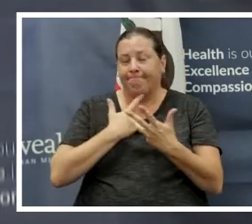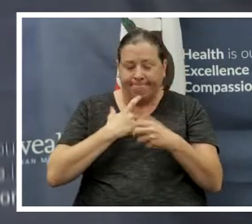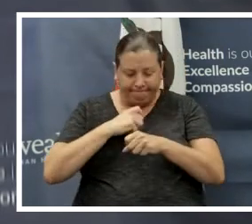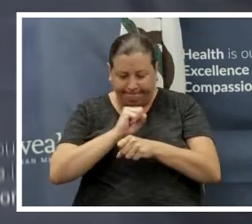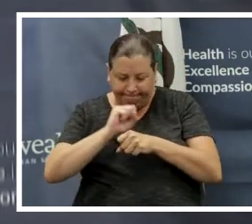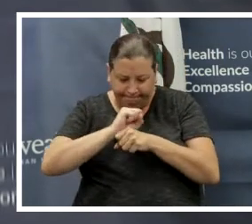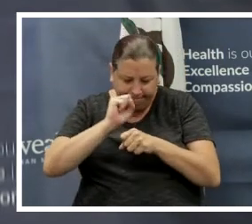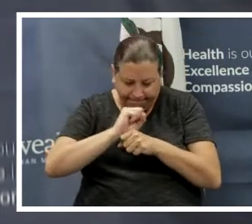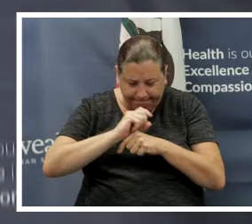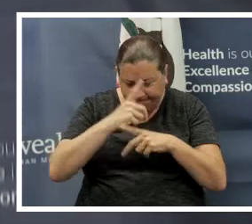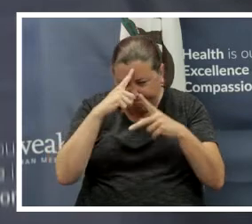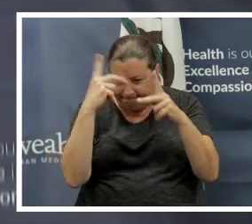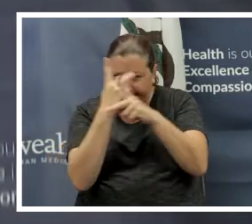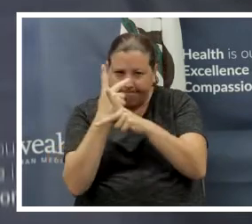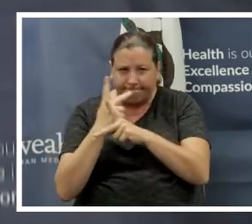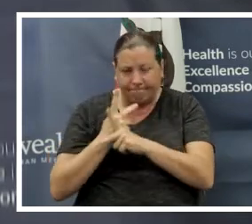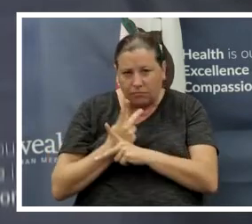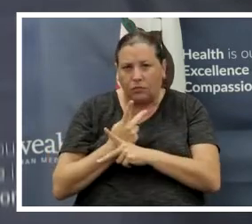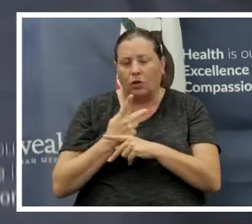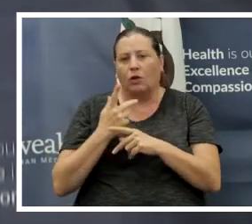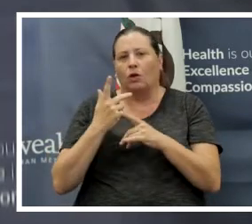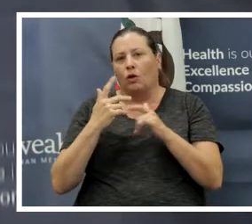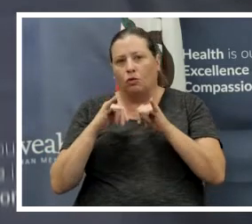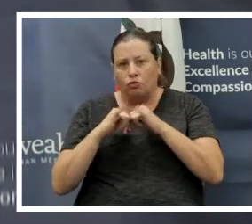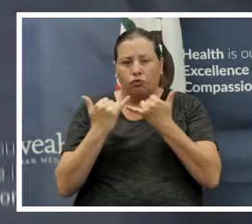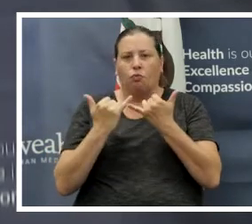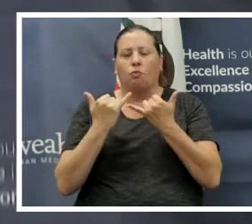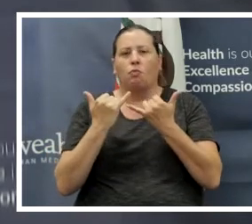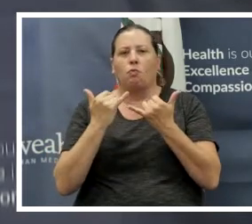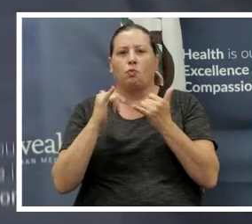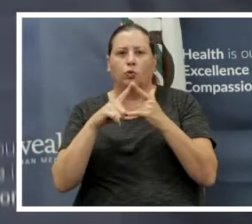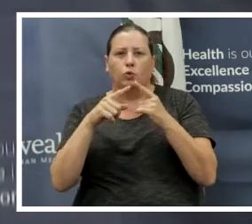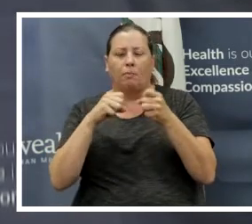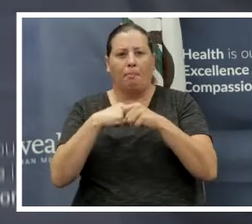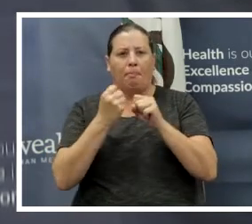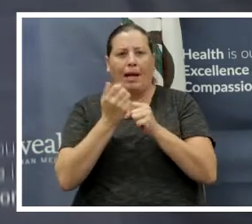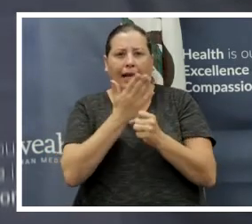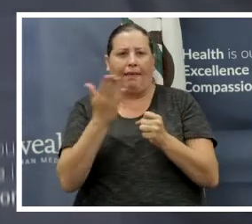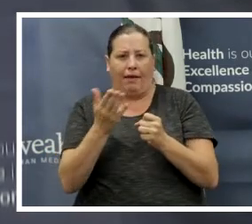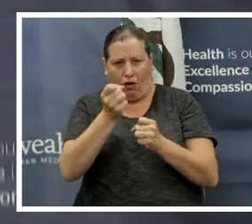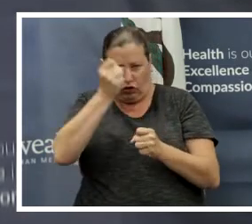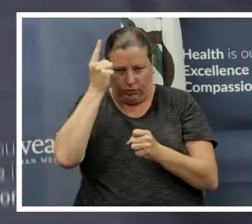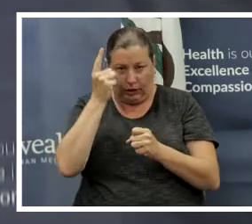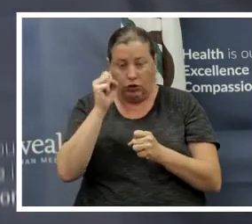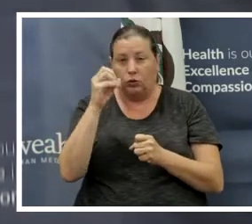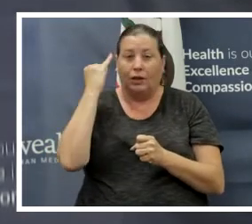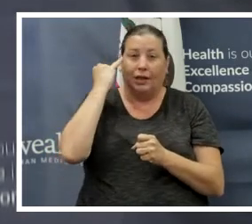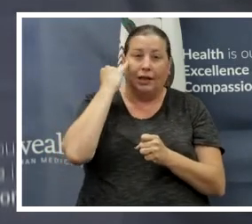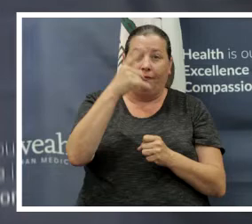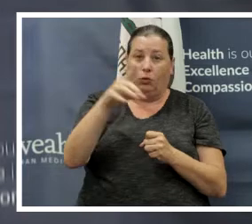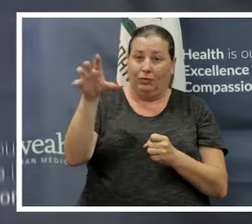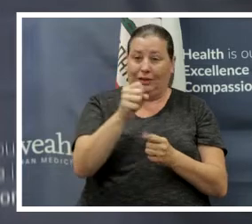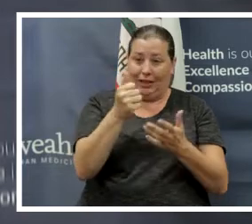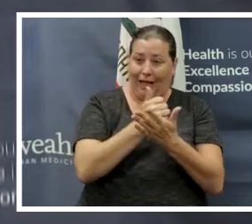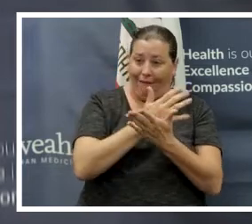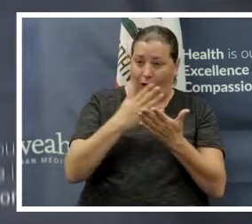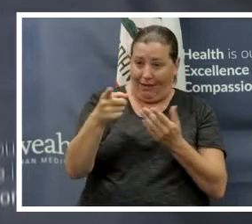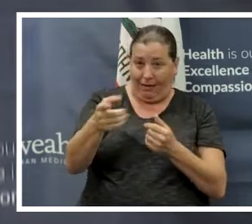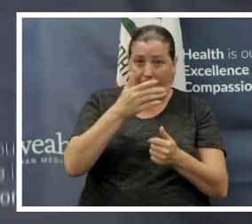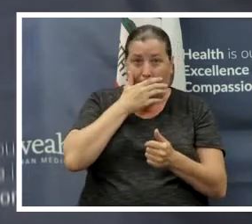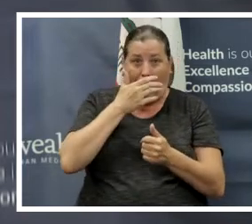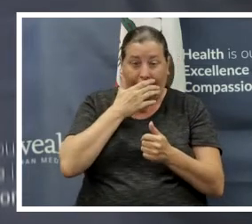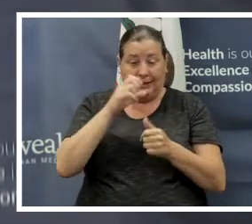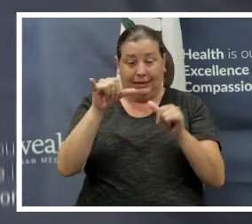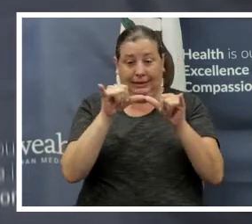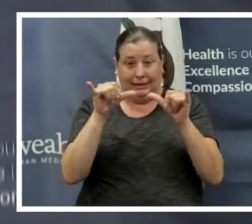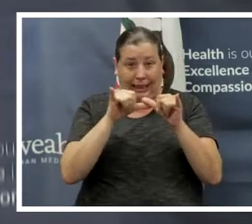a multiplication factor that kind of made things understandable. And I found that if you take everything associated with masks, the size of the openings, the